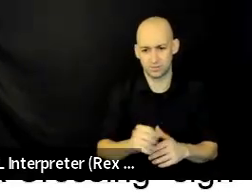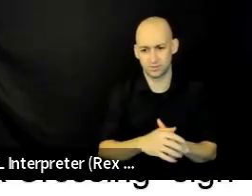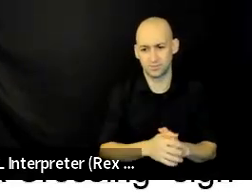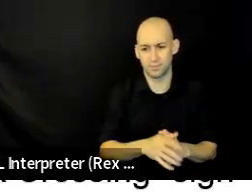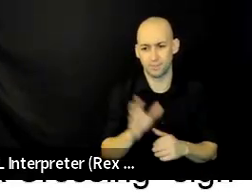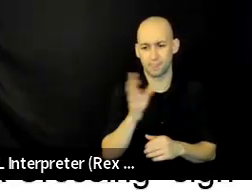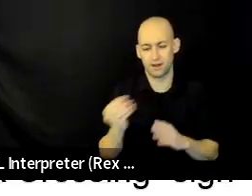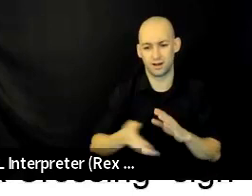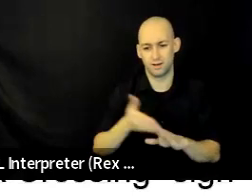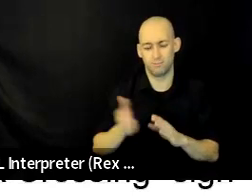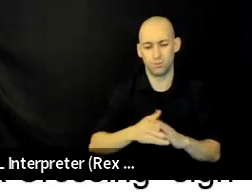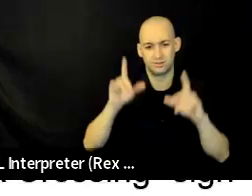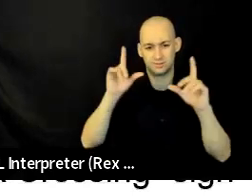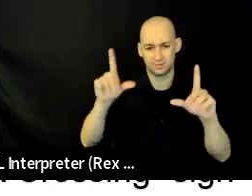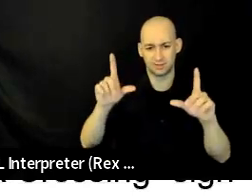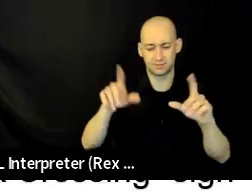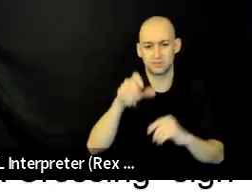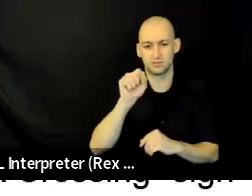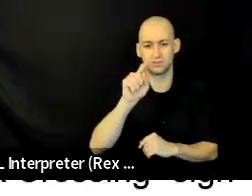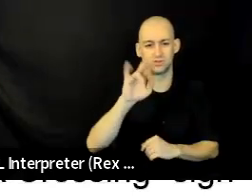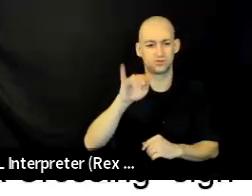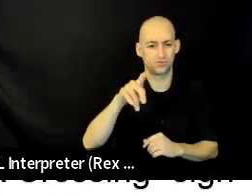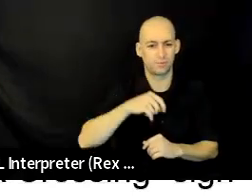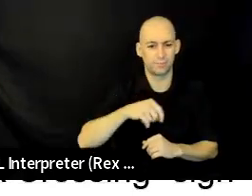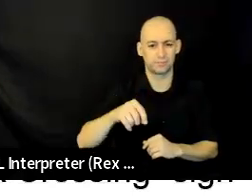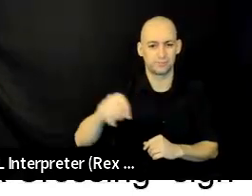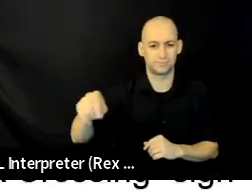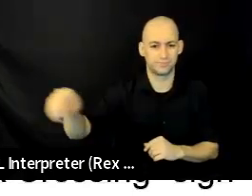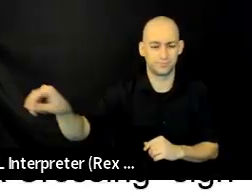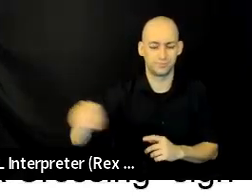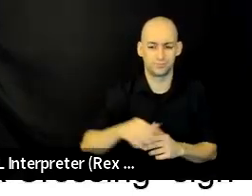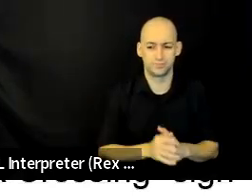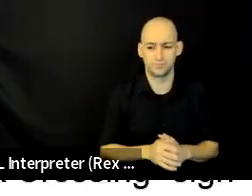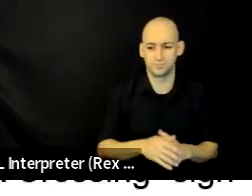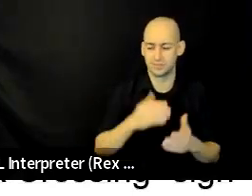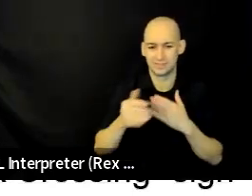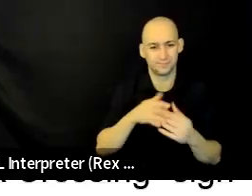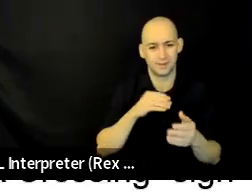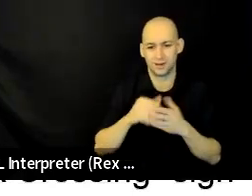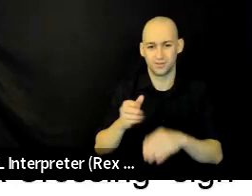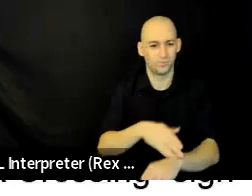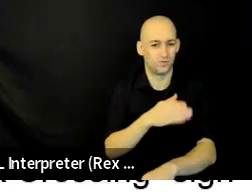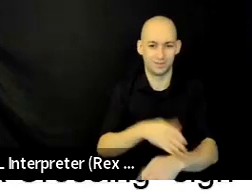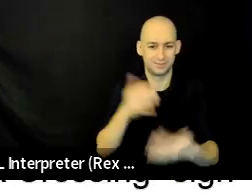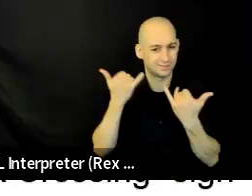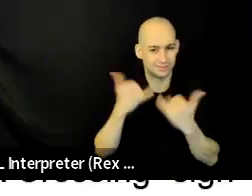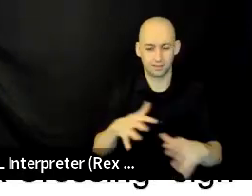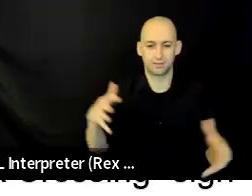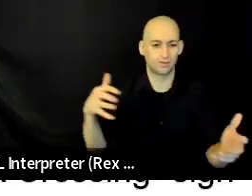upgrading signs and striping in 2017. Besides these improvements, the collisions continue to